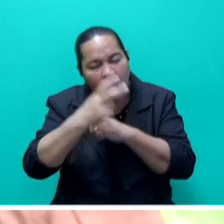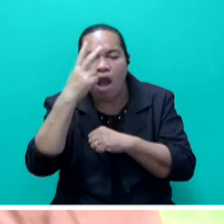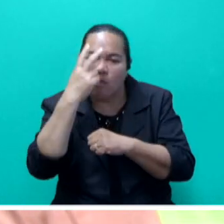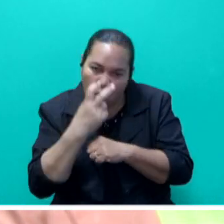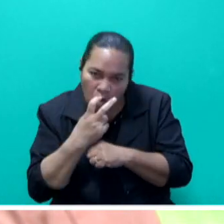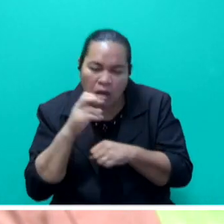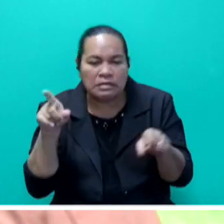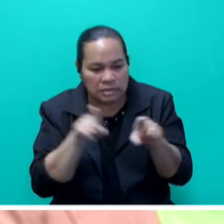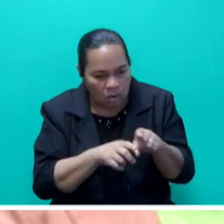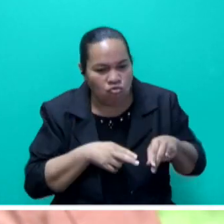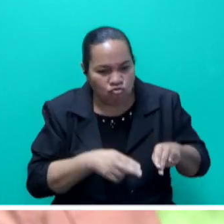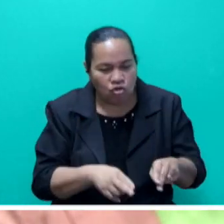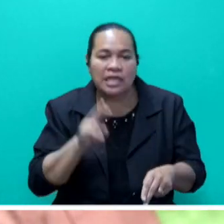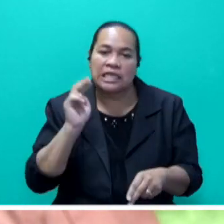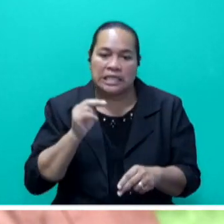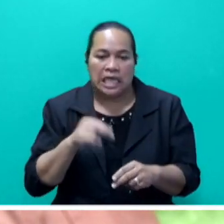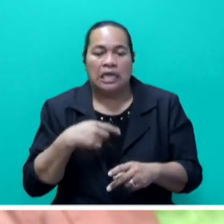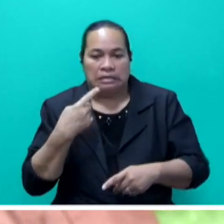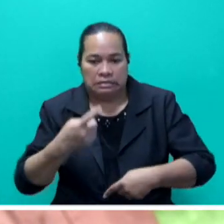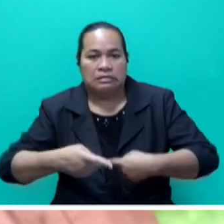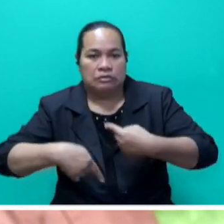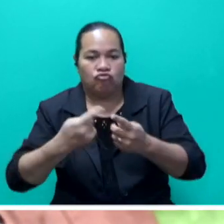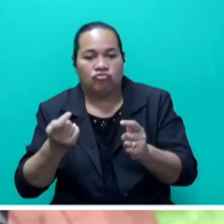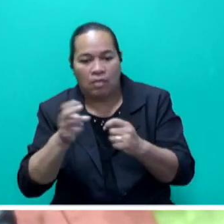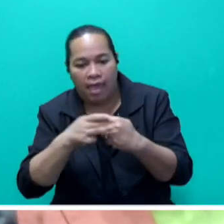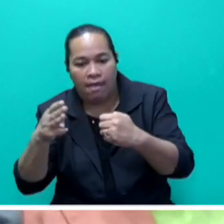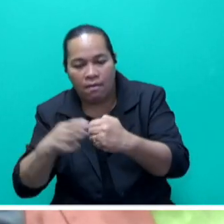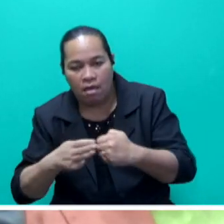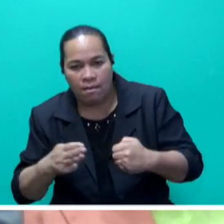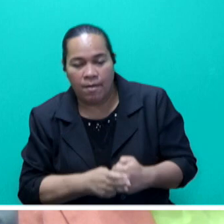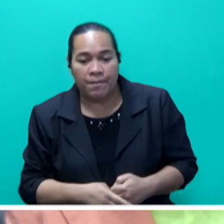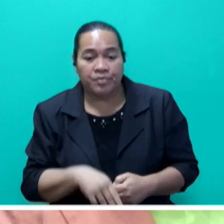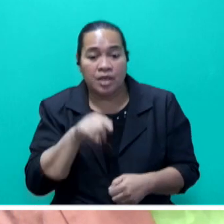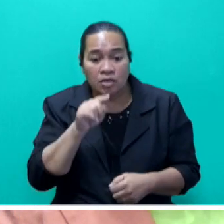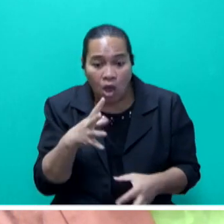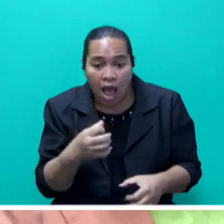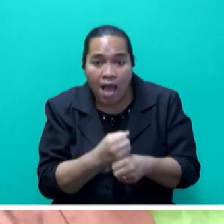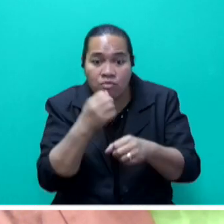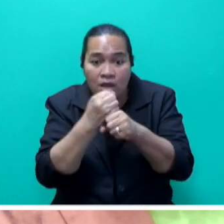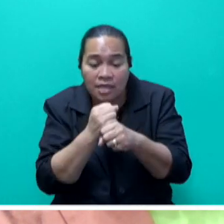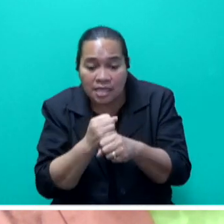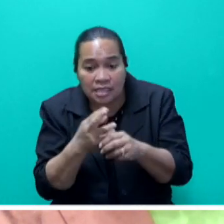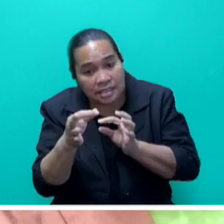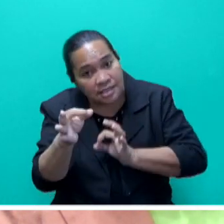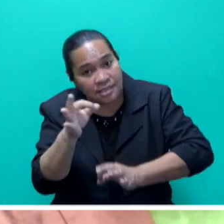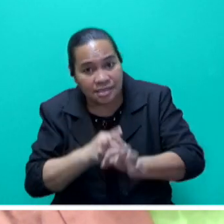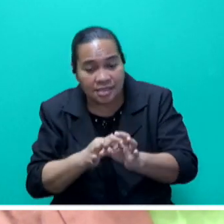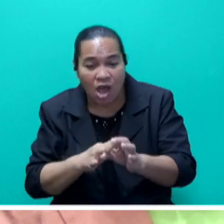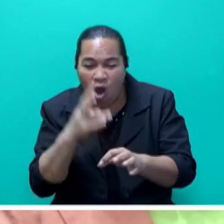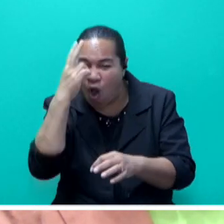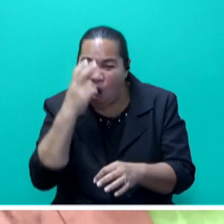also require a program of regular maintenance. In terms of upgrading and replacement of bridges, Mr. Speaker,